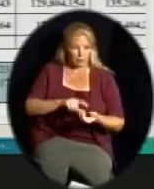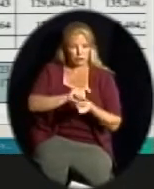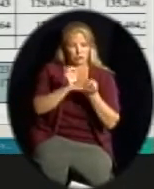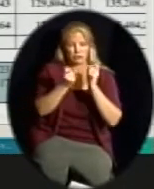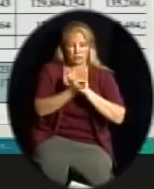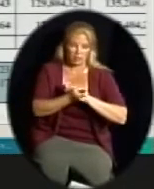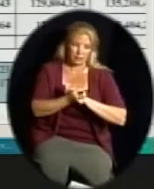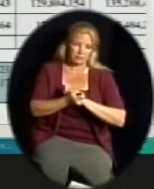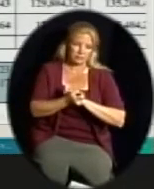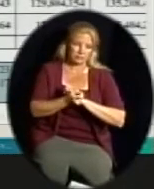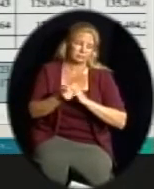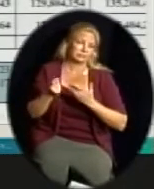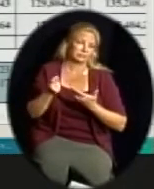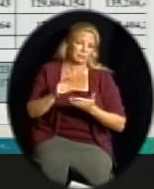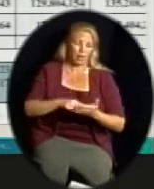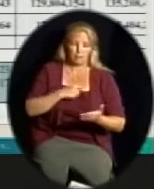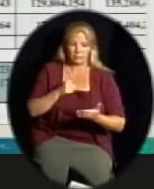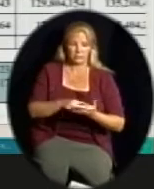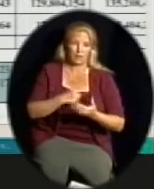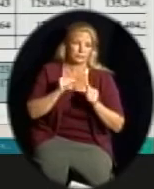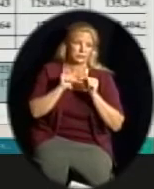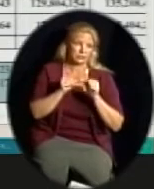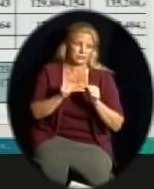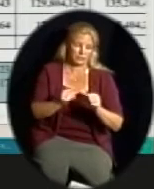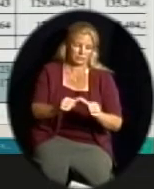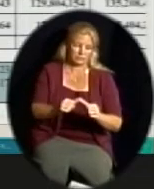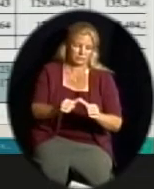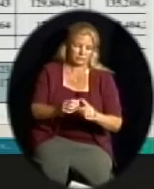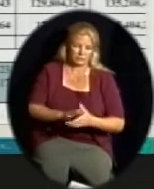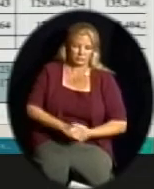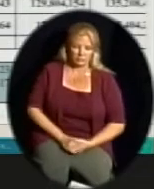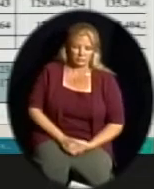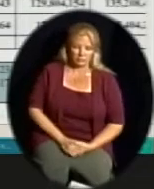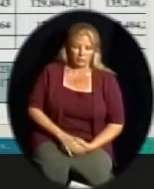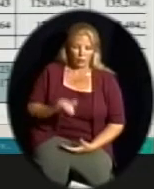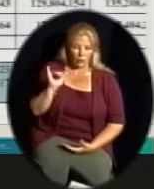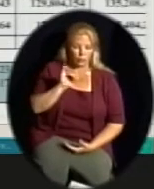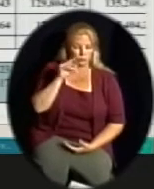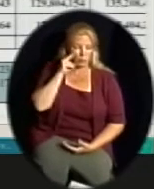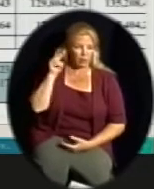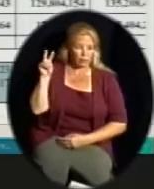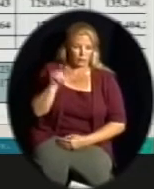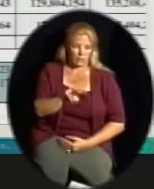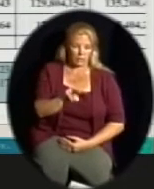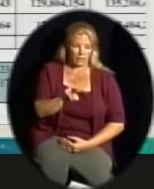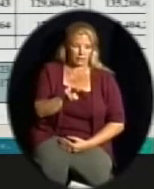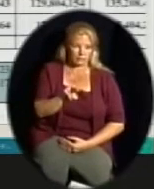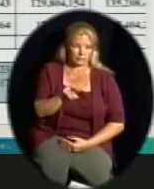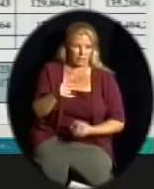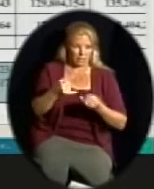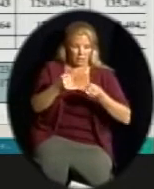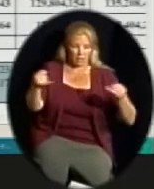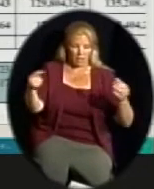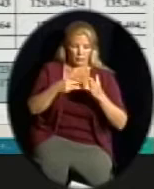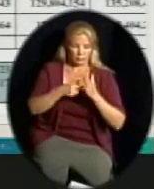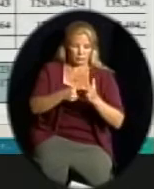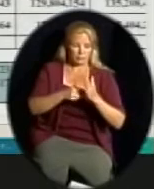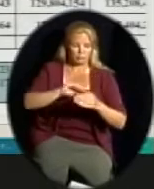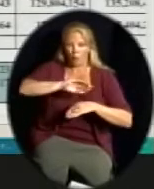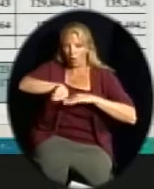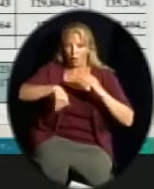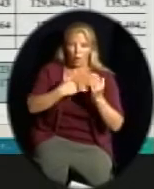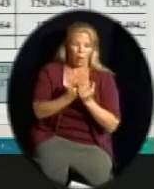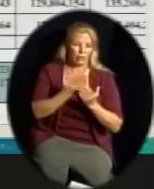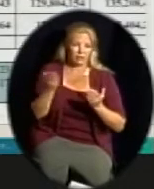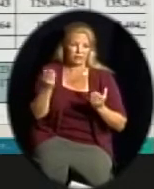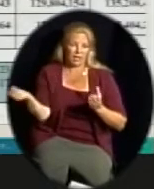remained stagnant. The other line that we're going to be looking at is the line that represents all of the factors that go into the operating